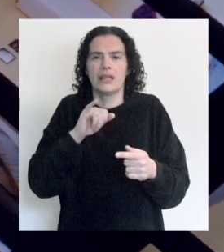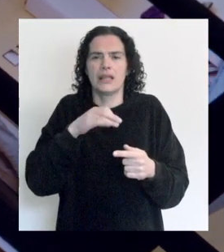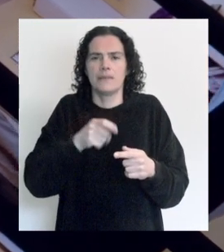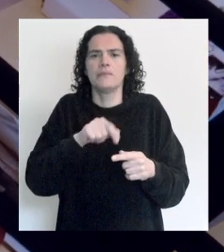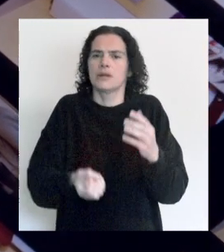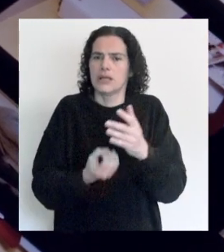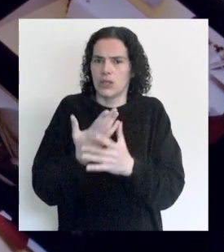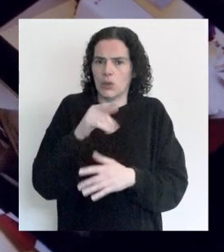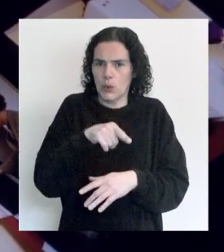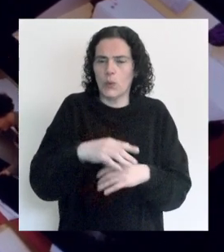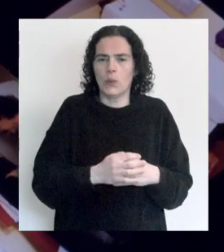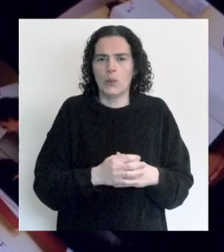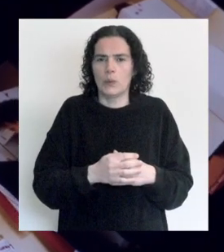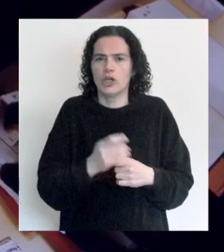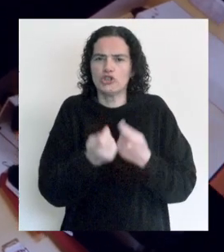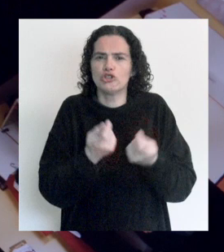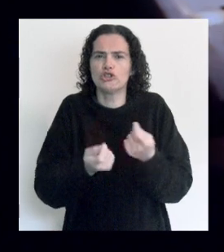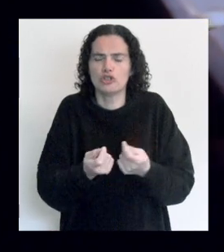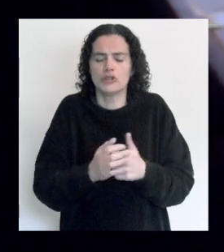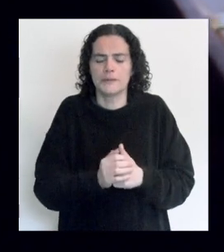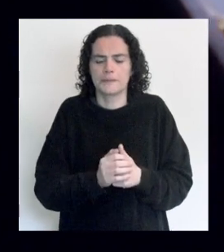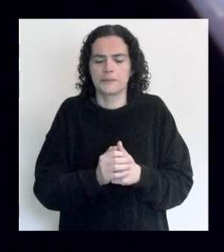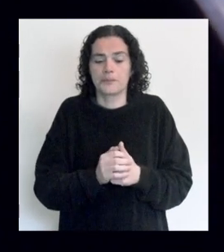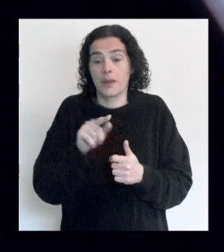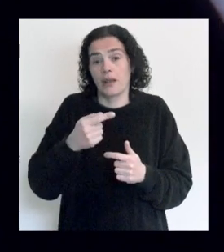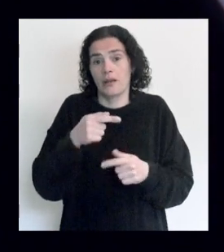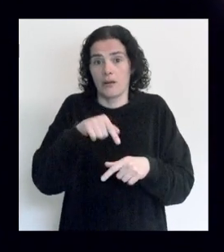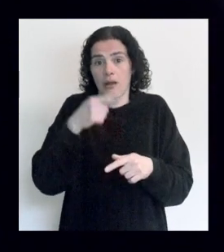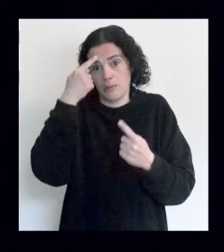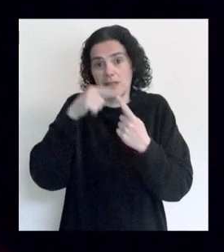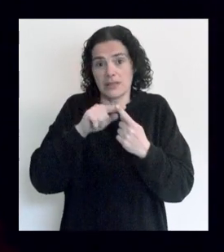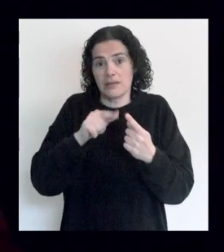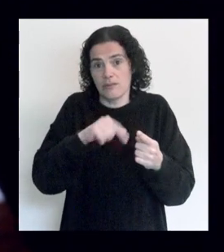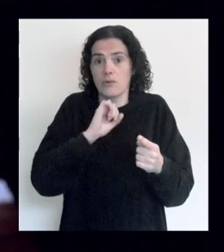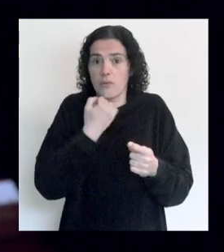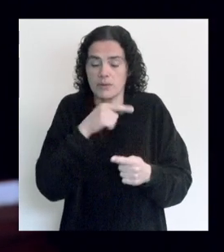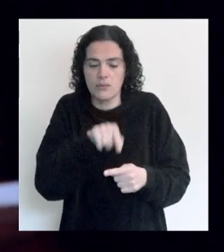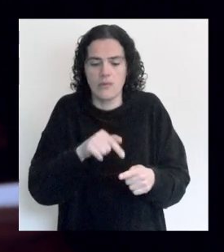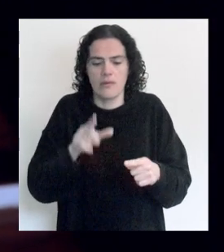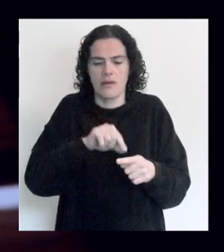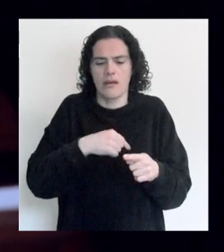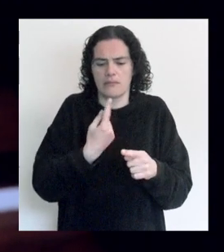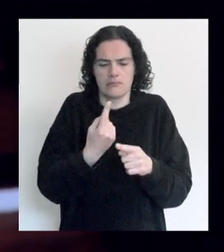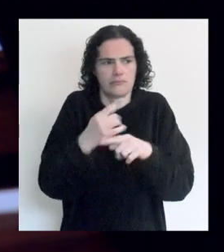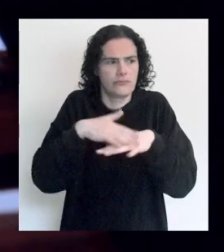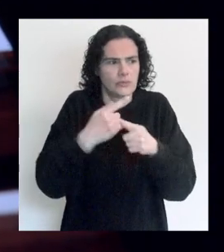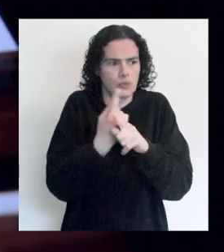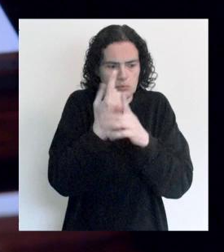actually created a piece for the bathroom. So did Dominique González